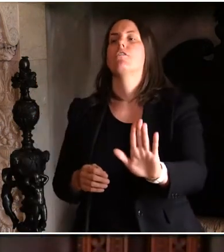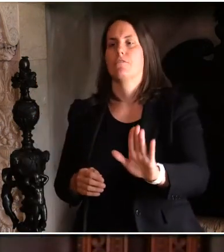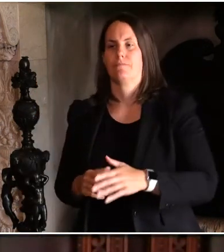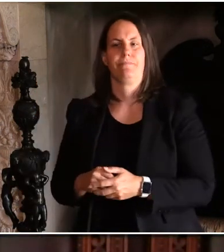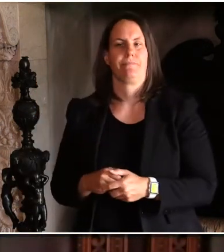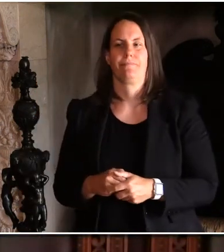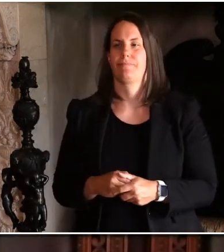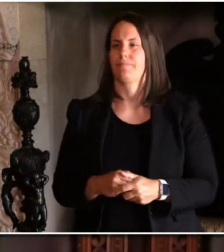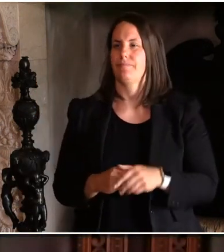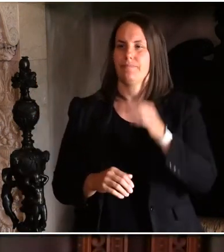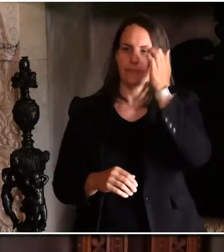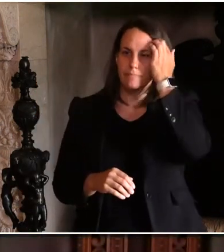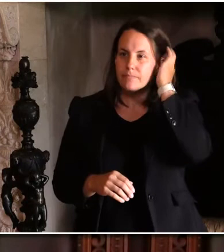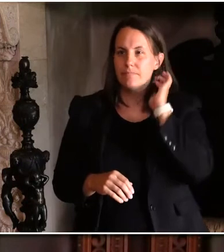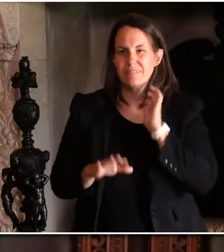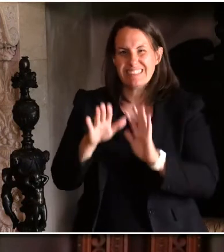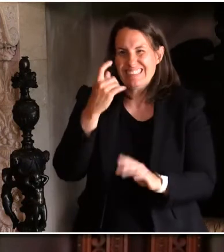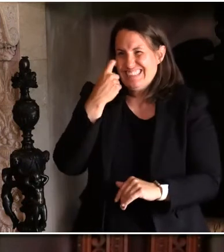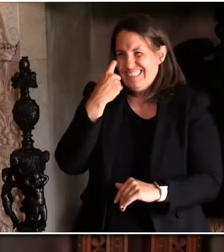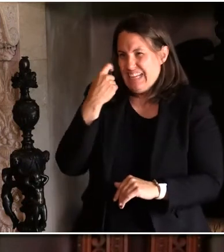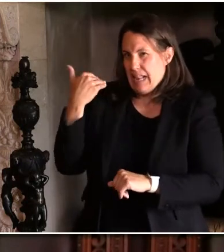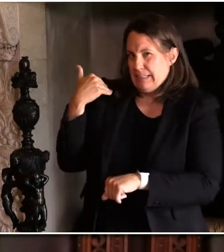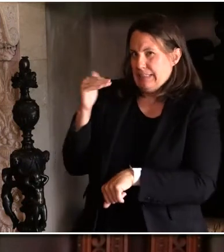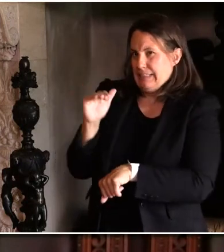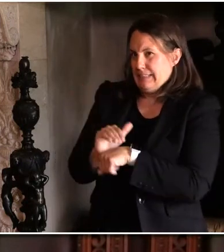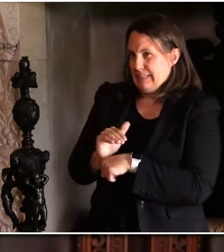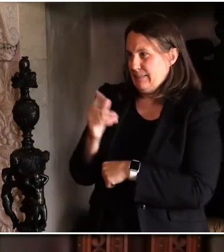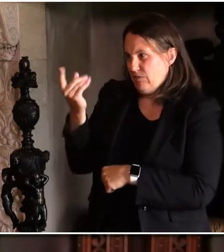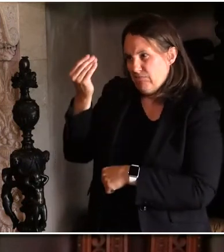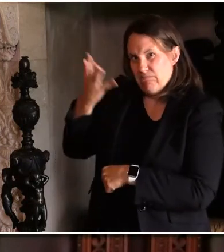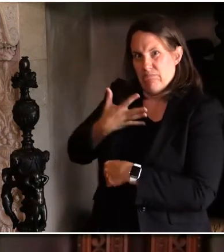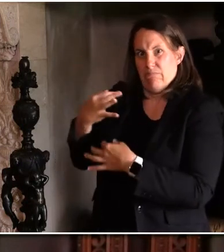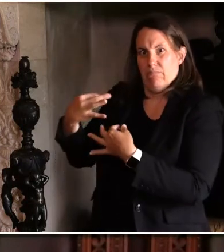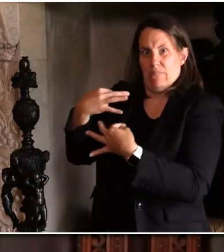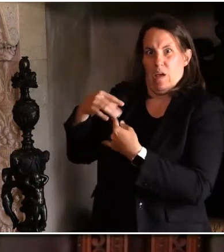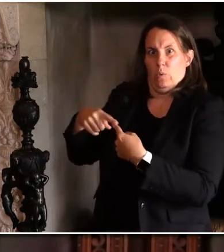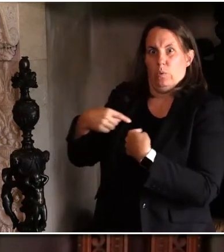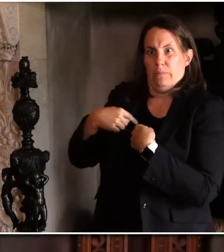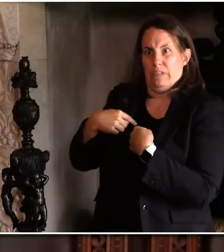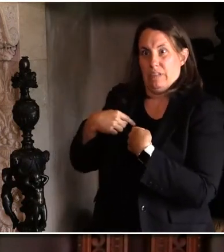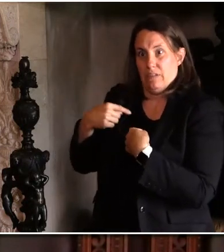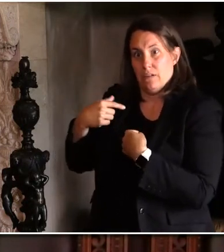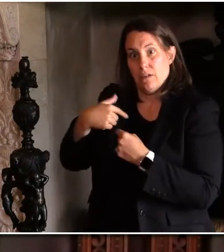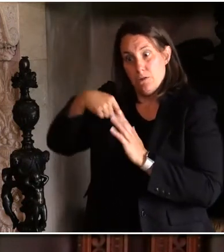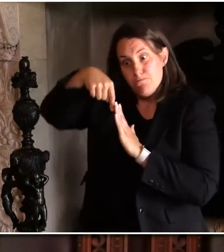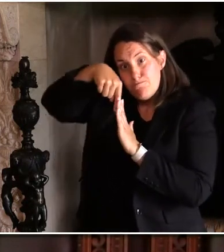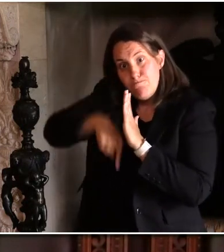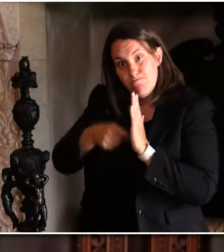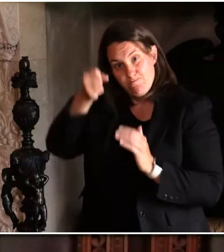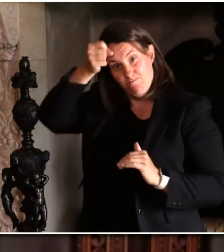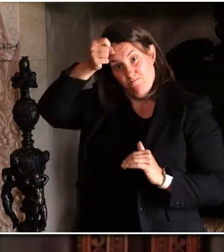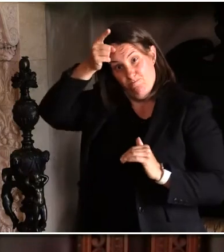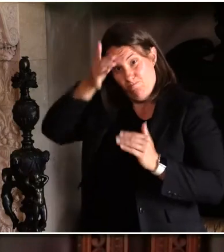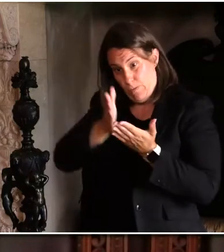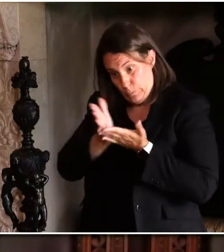just last night, and so I don't have the information for you, and we will certainly get that answer to